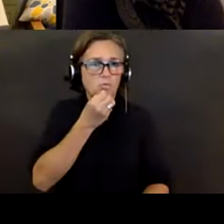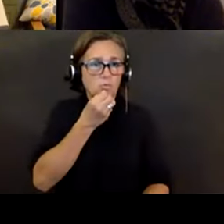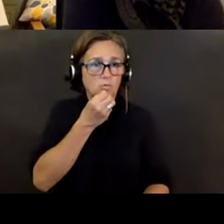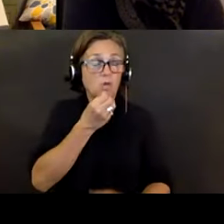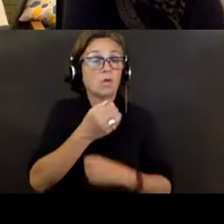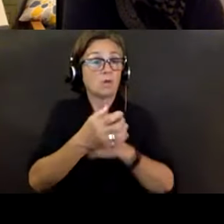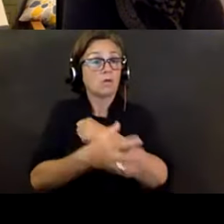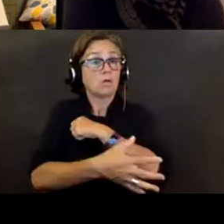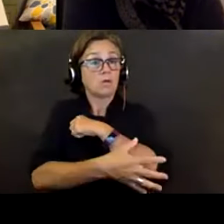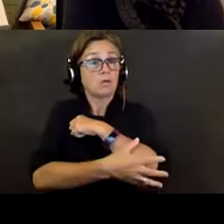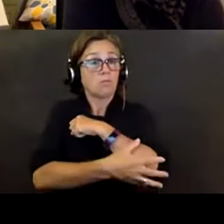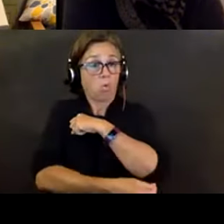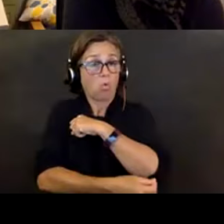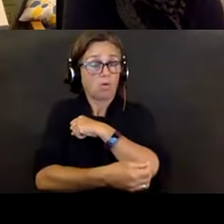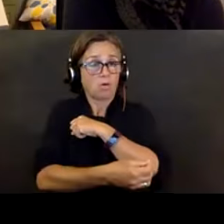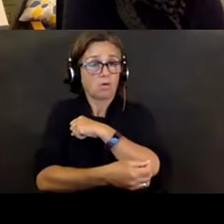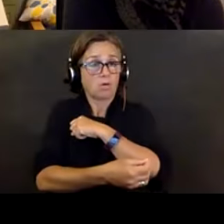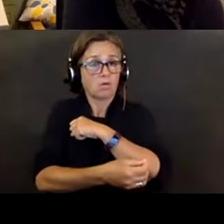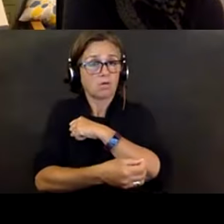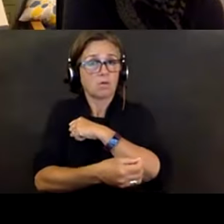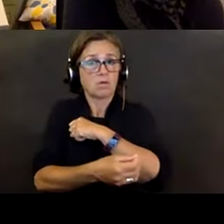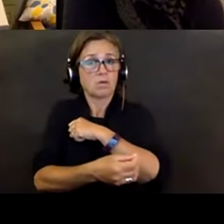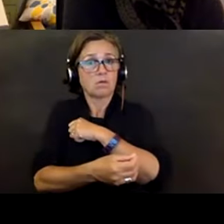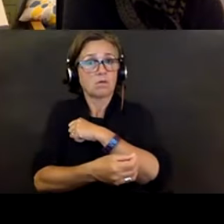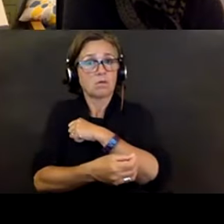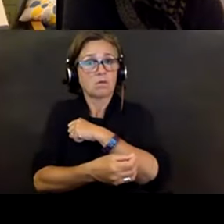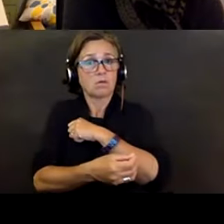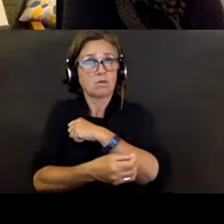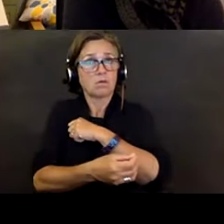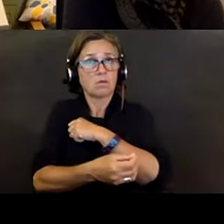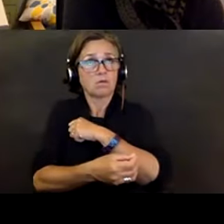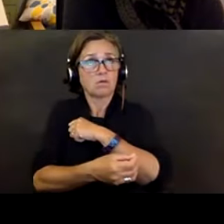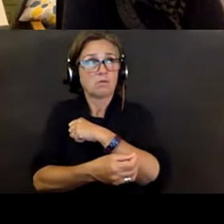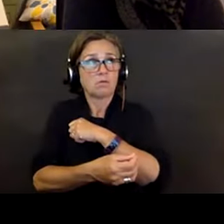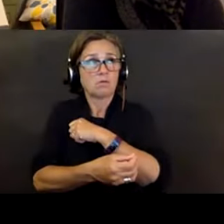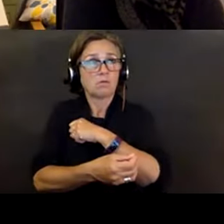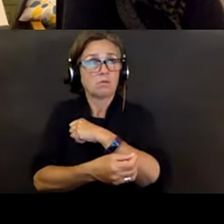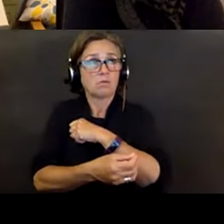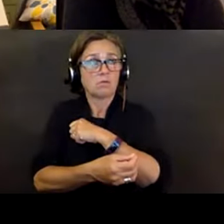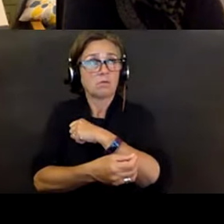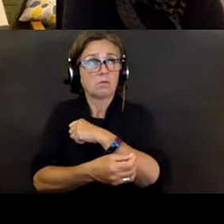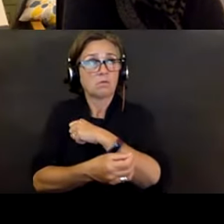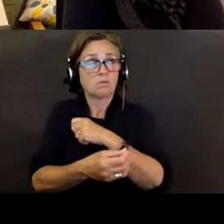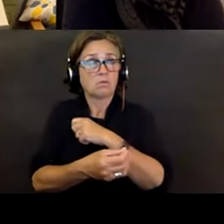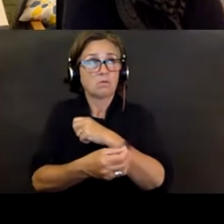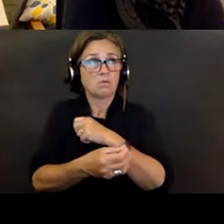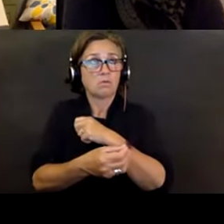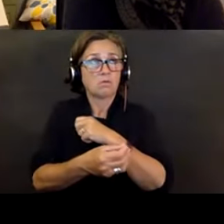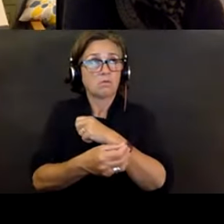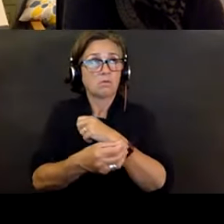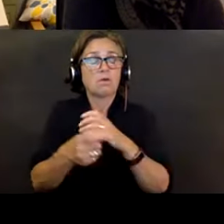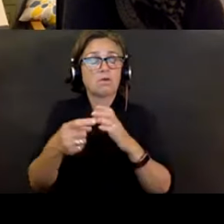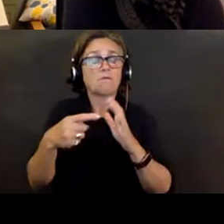might have lower socioeconomic status, doesn't mean that that teacher doesn't help that family and